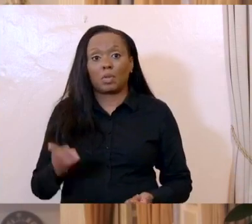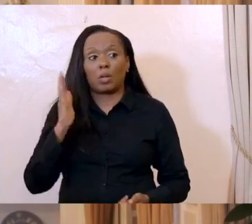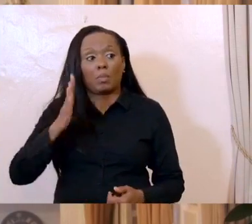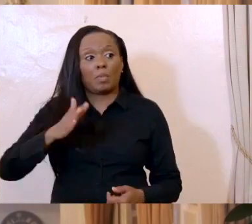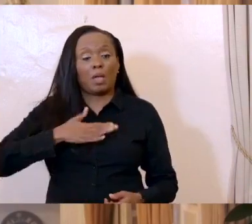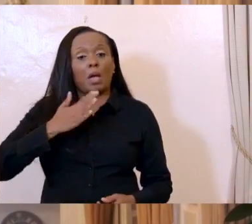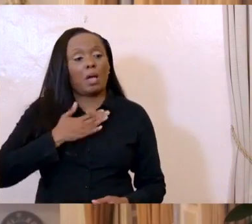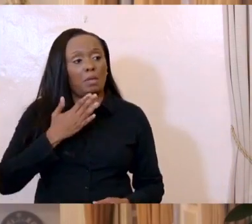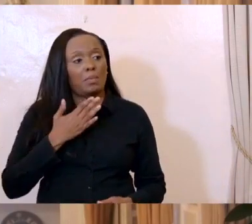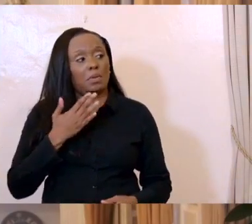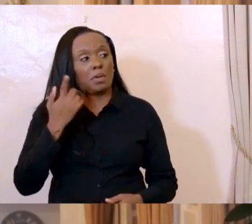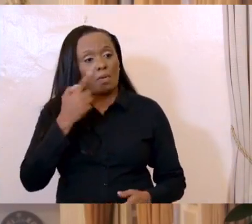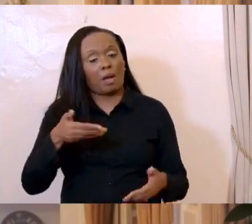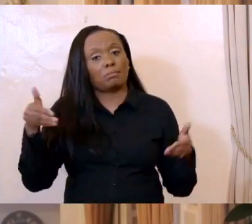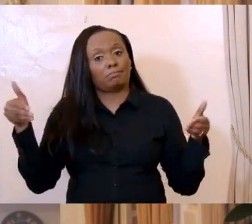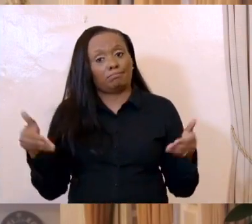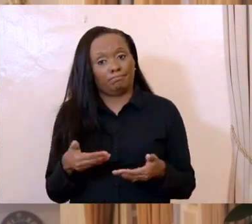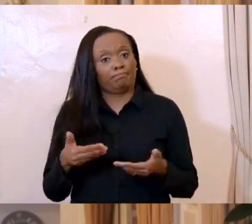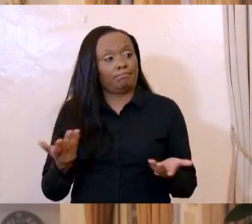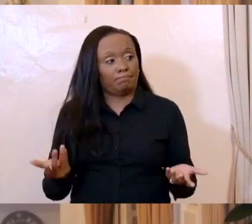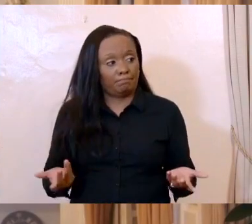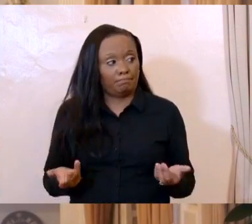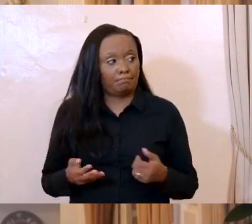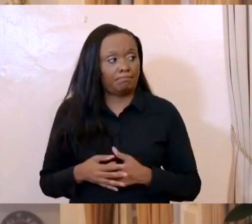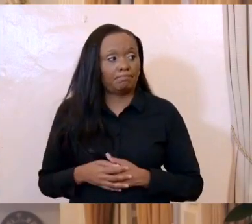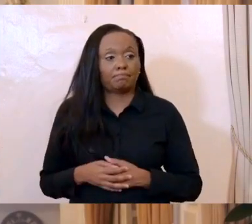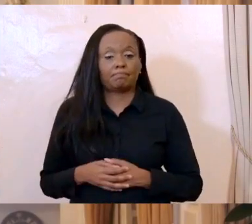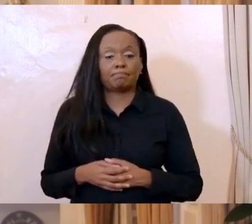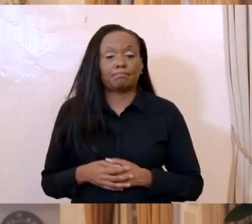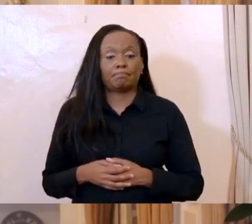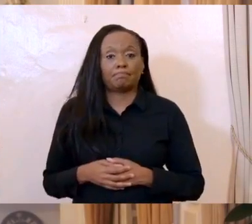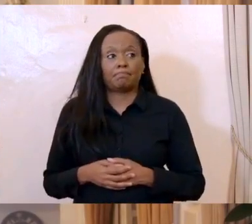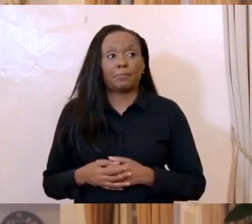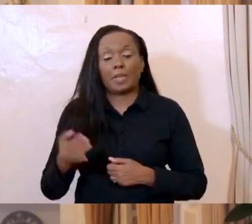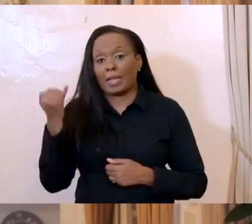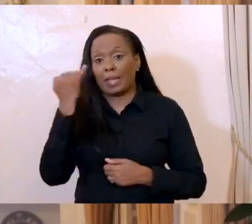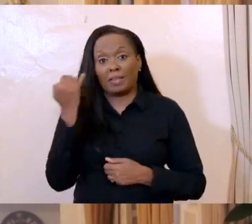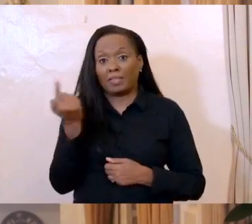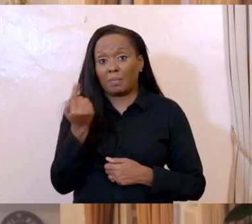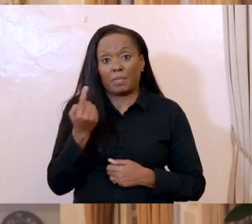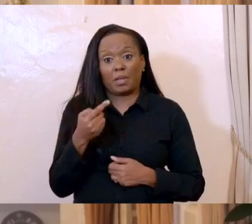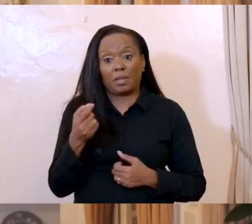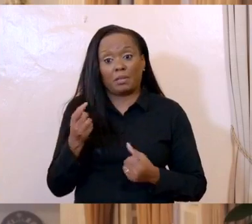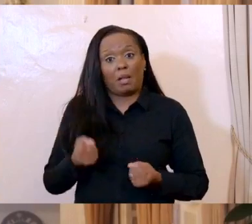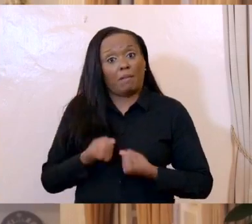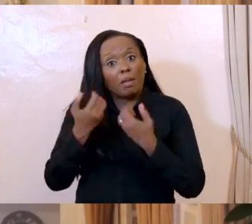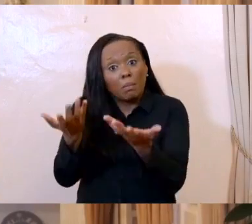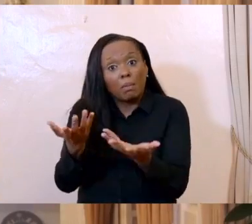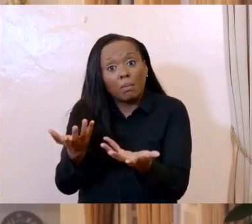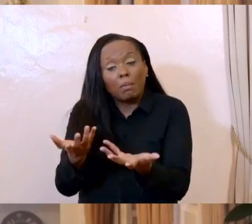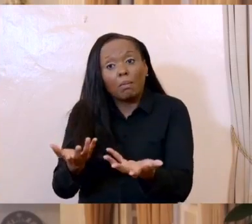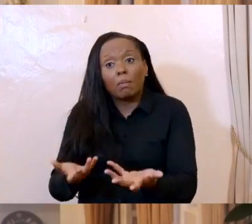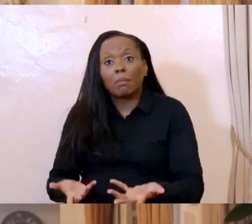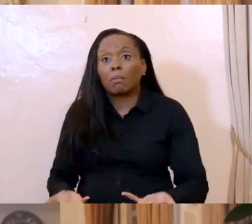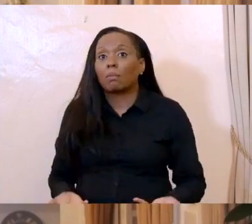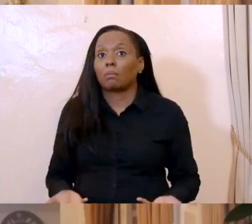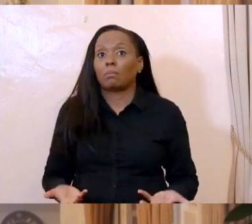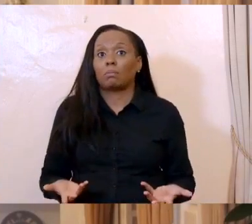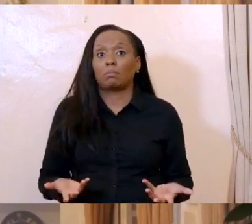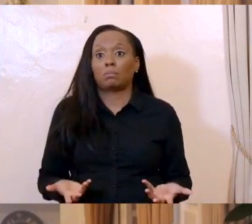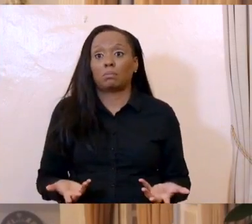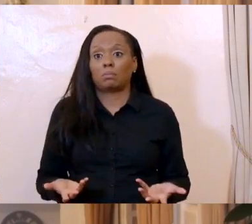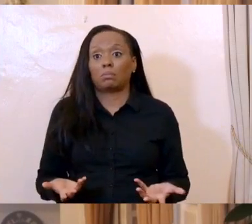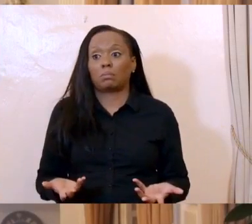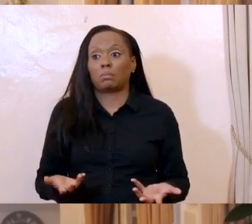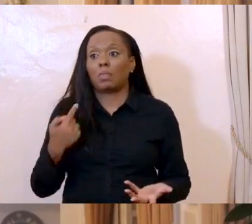look at it, because if there's such a thing out there that is available in Barbados, there's no reason why we would not want